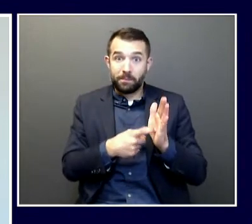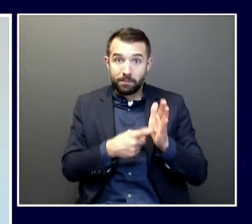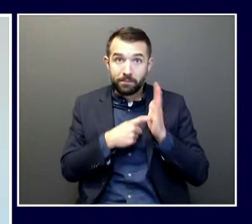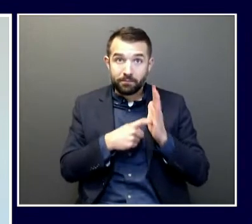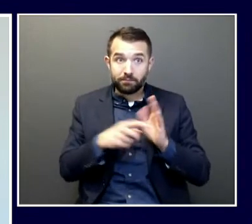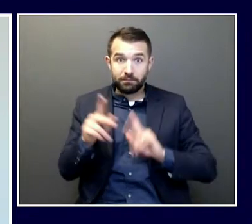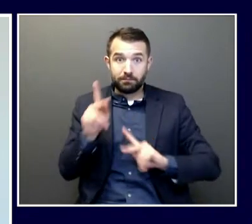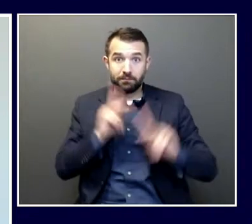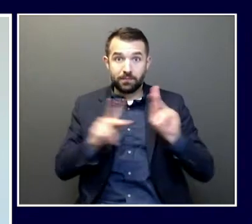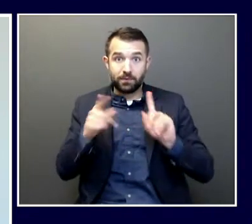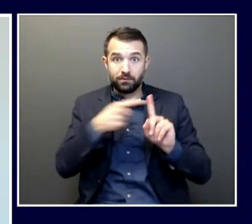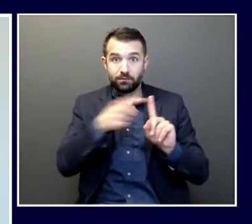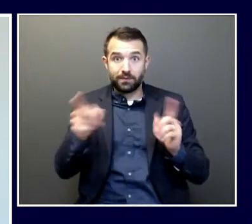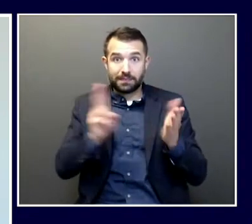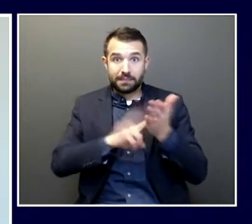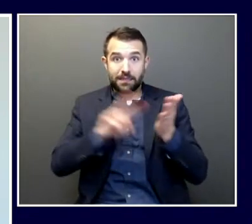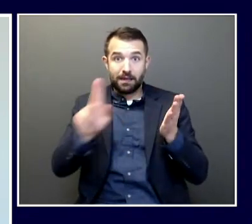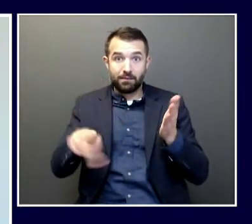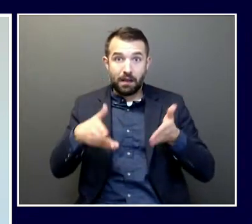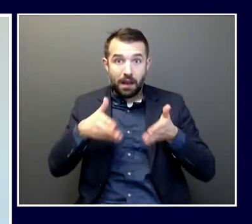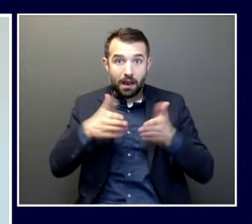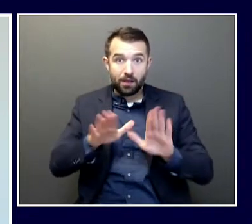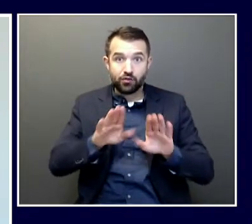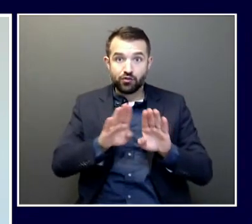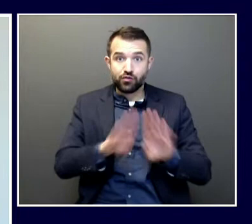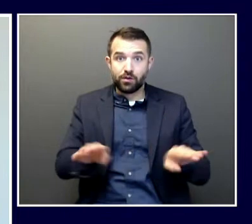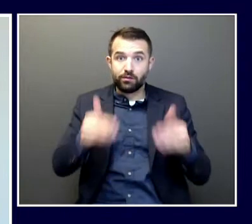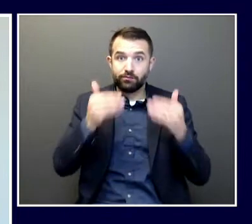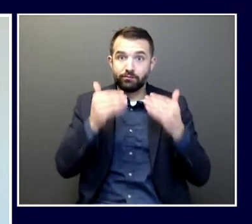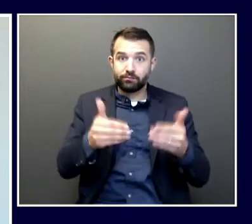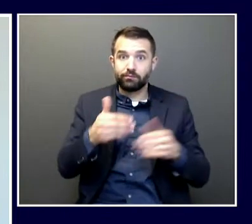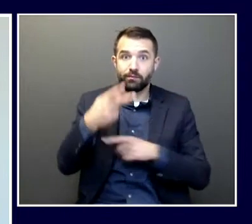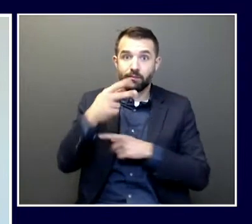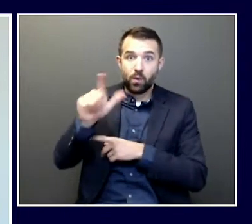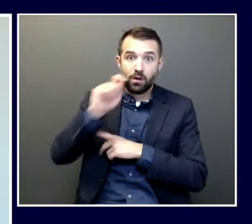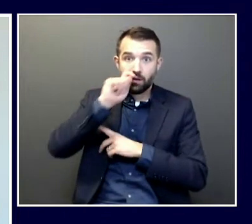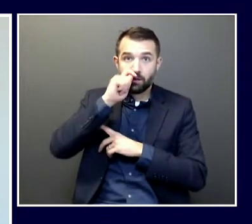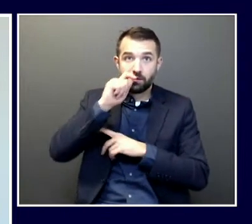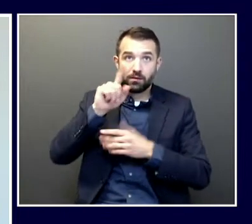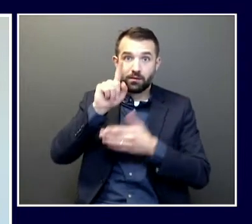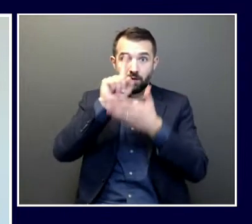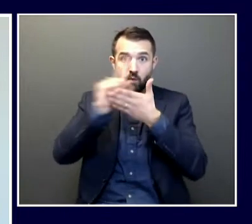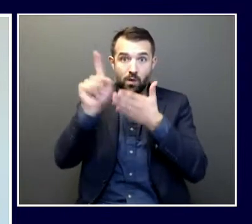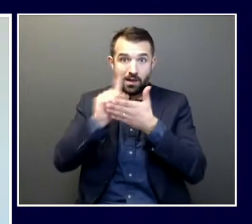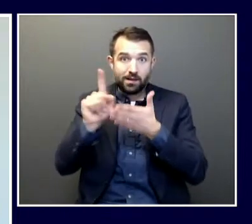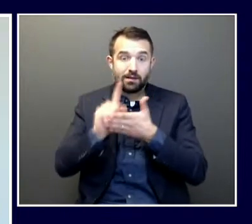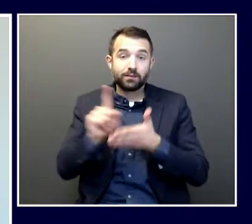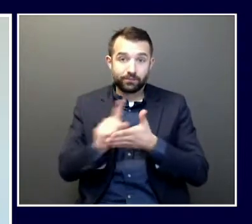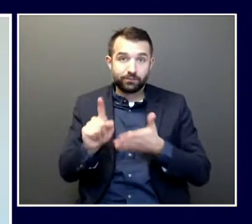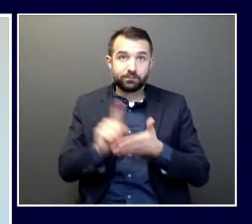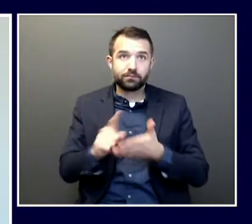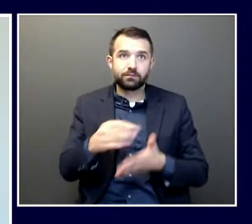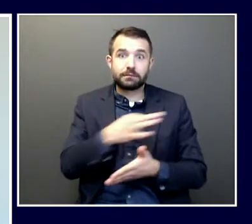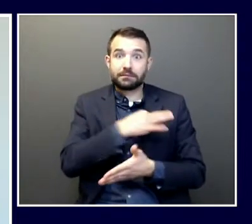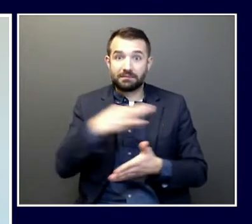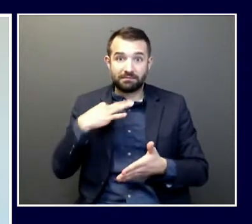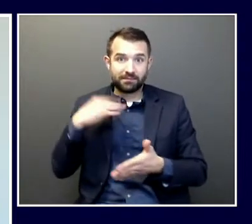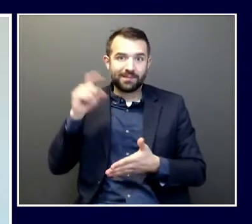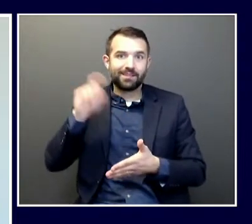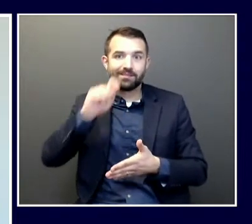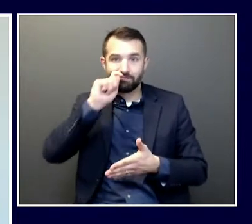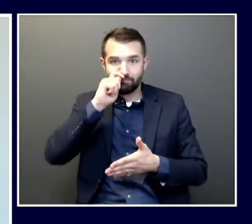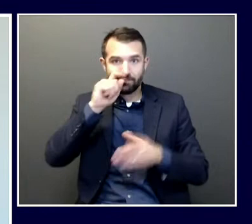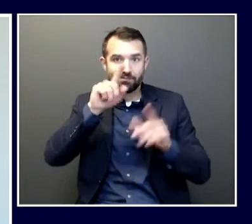options, sign the consent form for their child to participate in pooled testing. Staff should participate in pooled testing. Staff and now